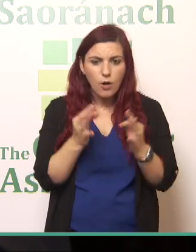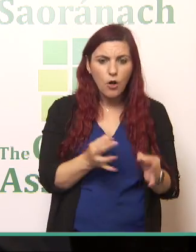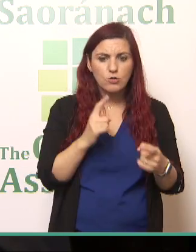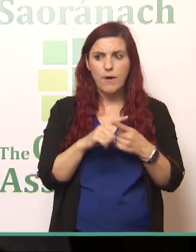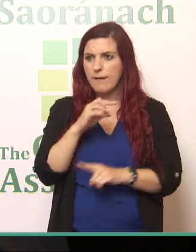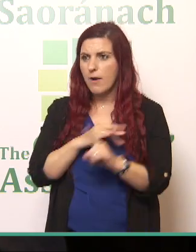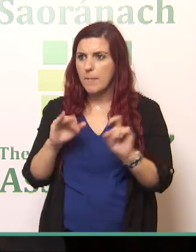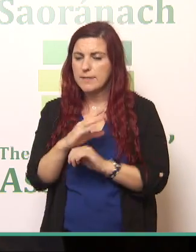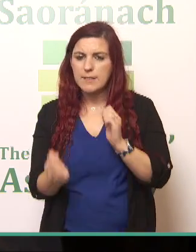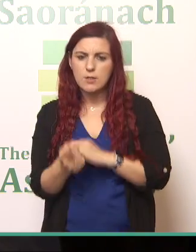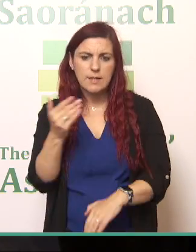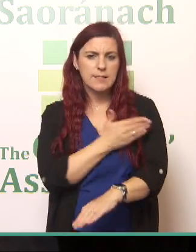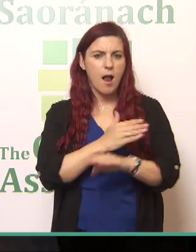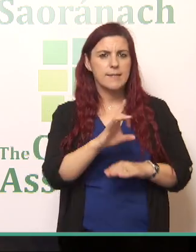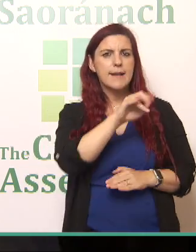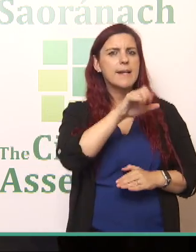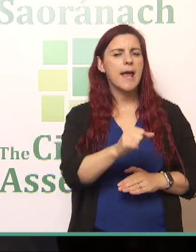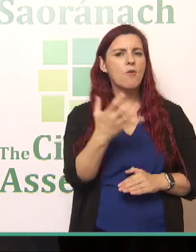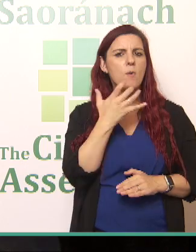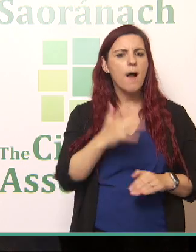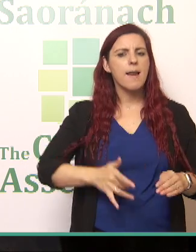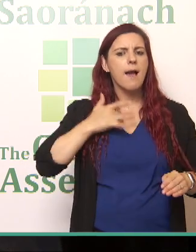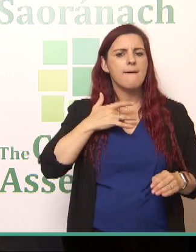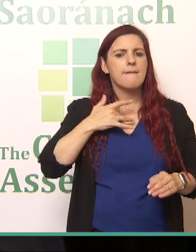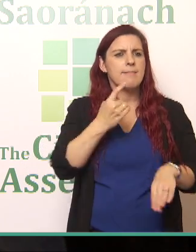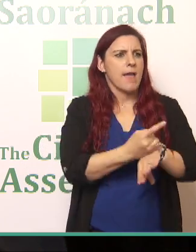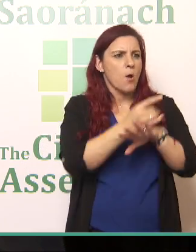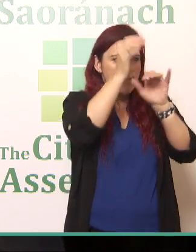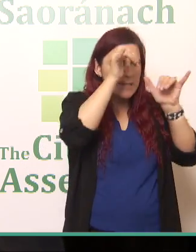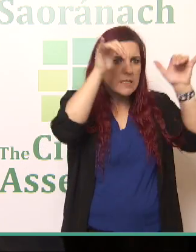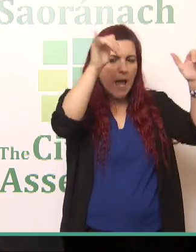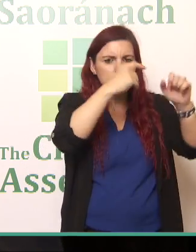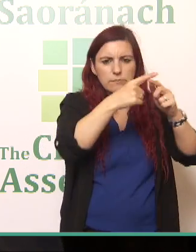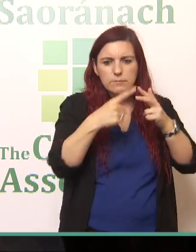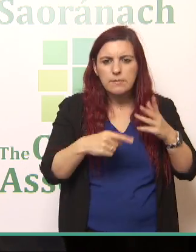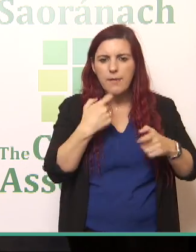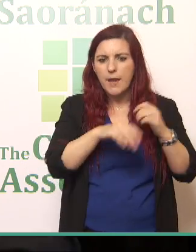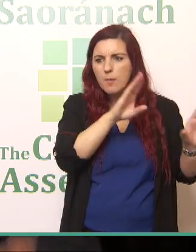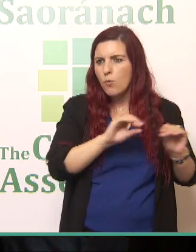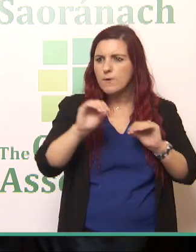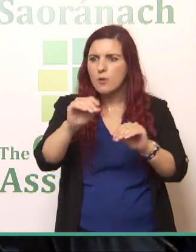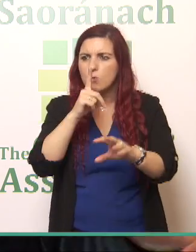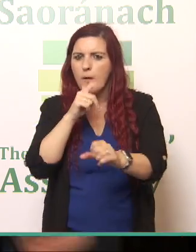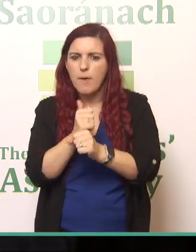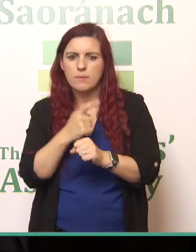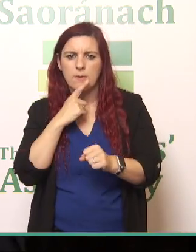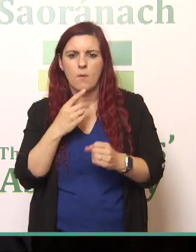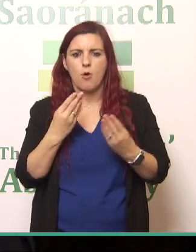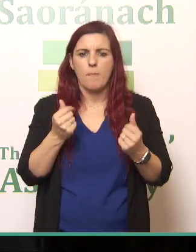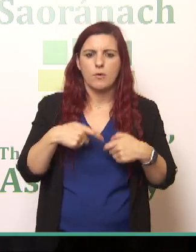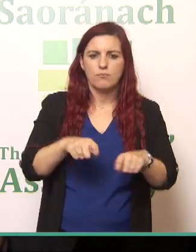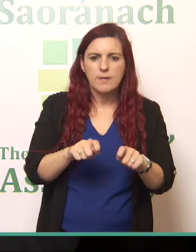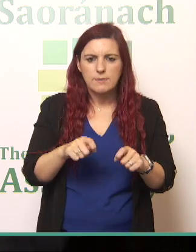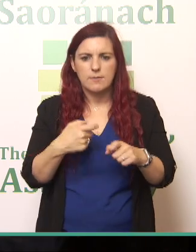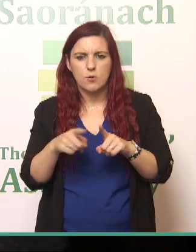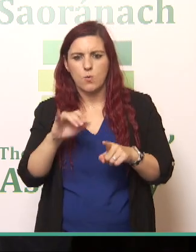in Kerry Park, Wildlife Park, with the stags and the mating season. He moved on then from one extreme, what you could call one extreme, to another.